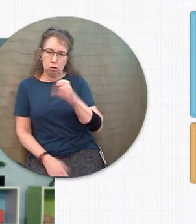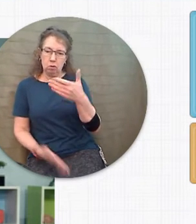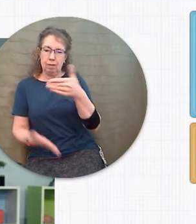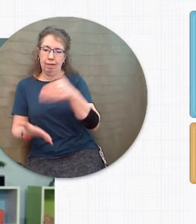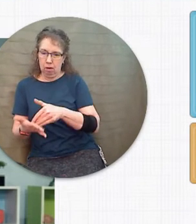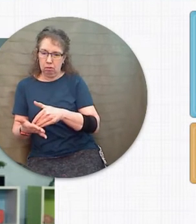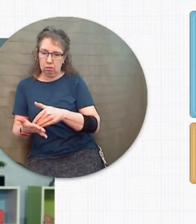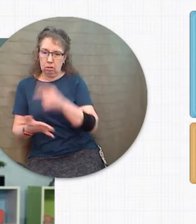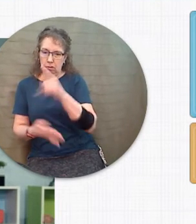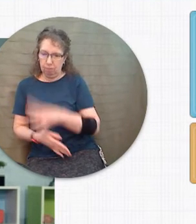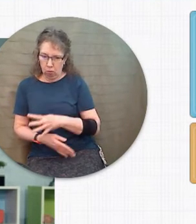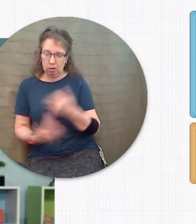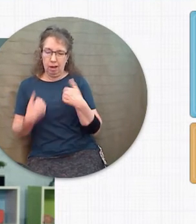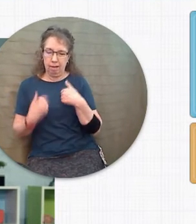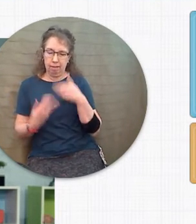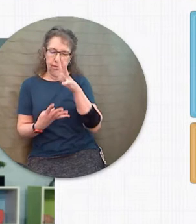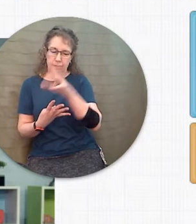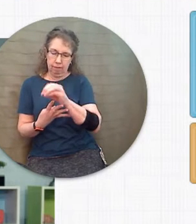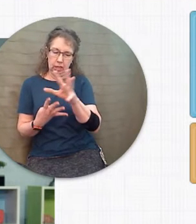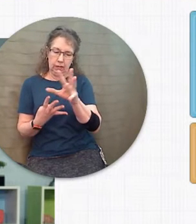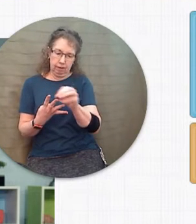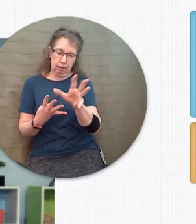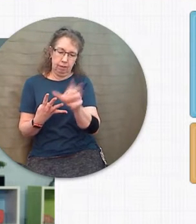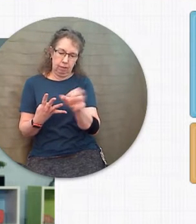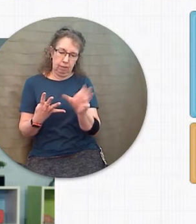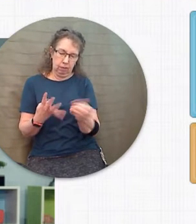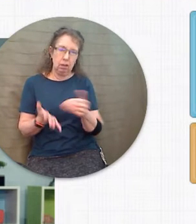50. So I know that a